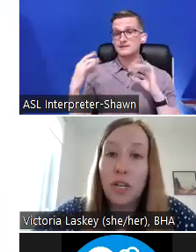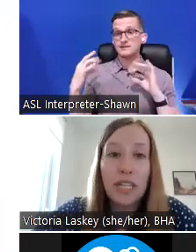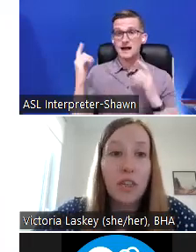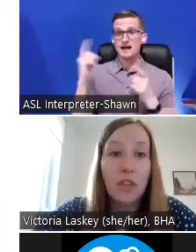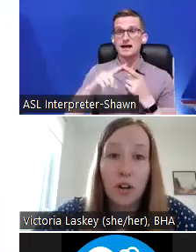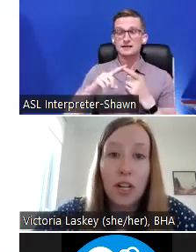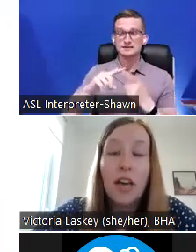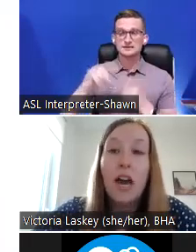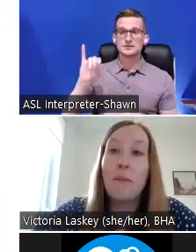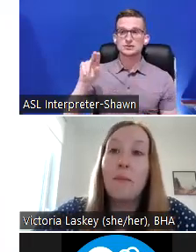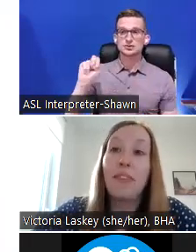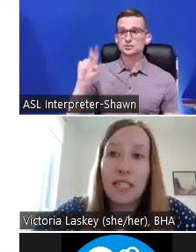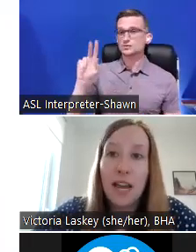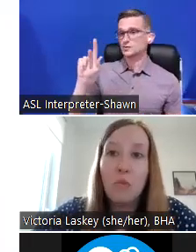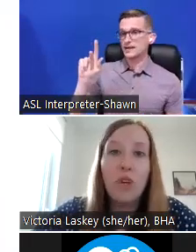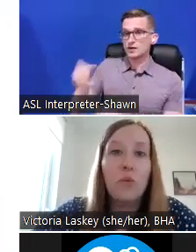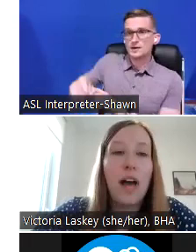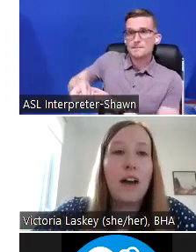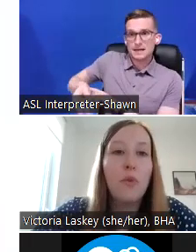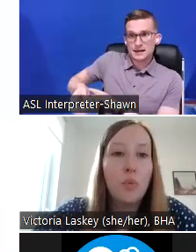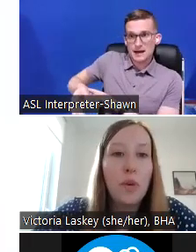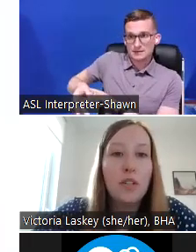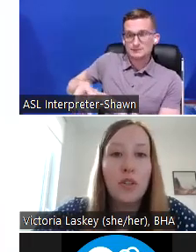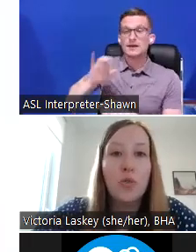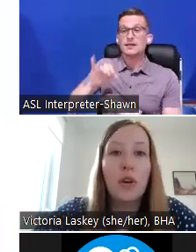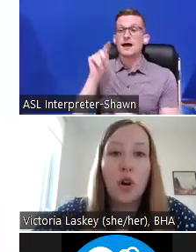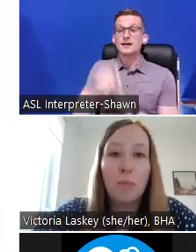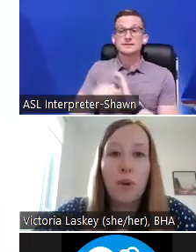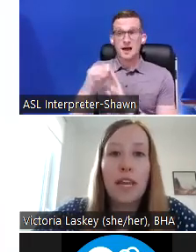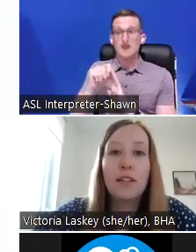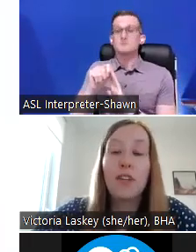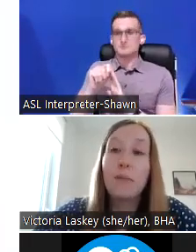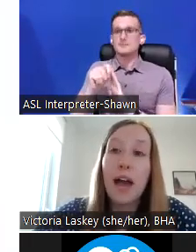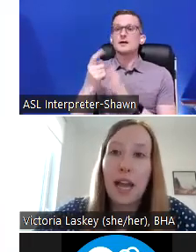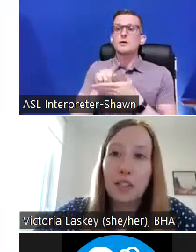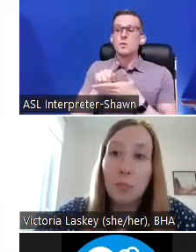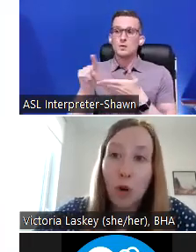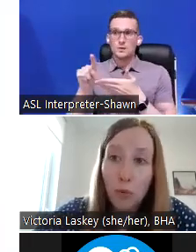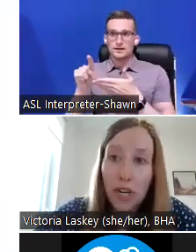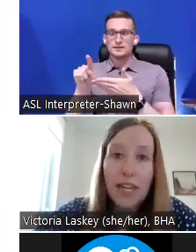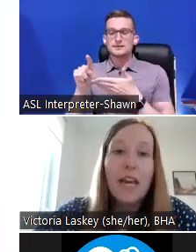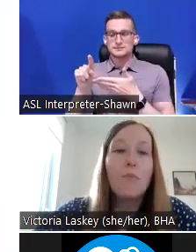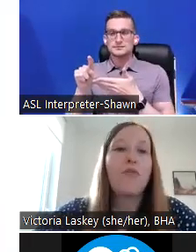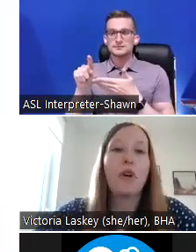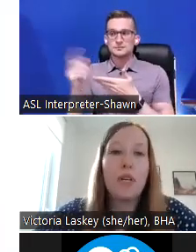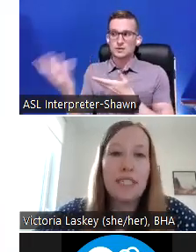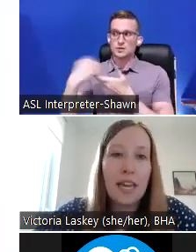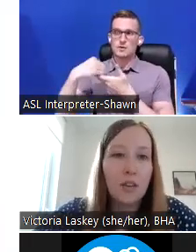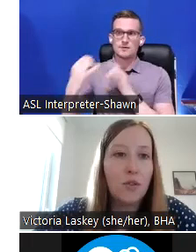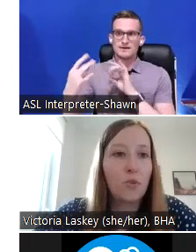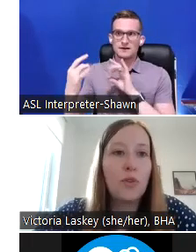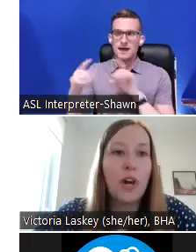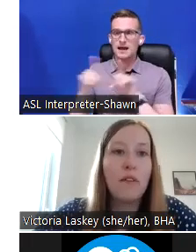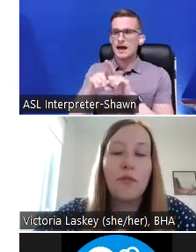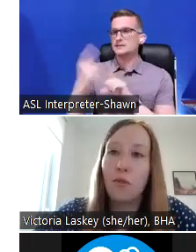June 23rd. At that time, we will have 1 week to incorporate feedback as appropriate before we send